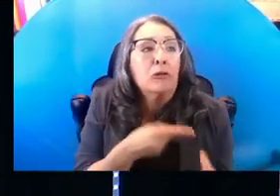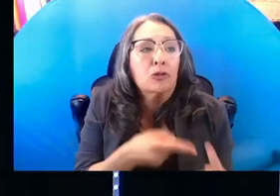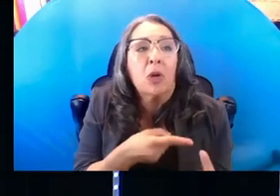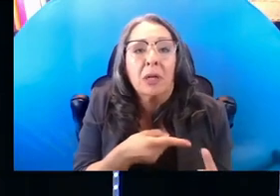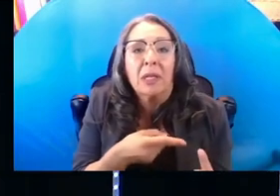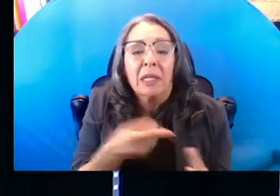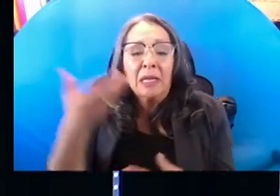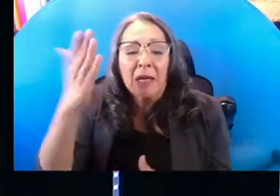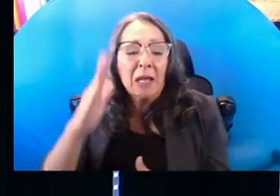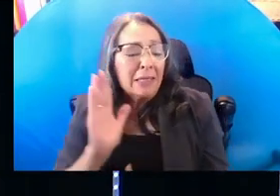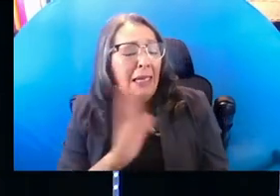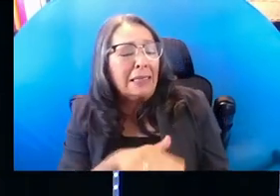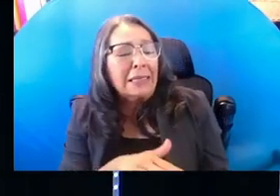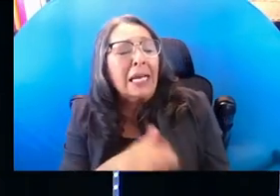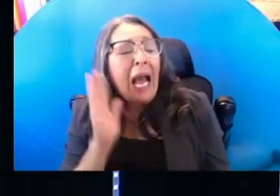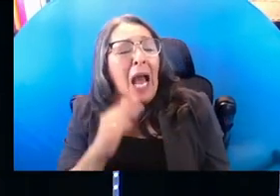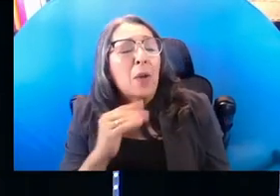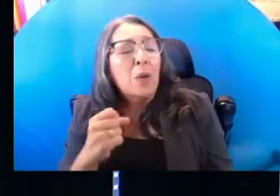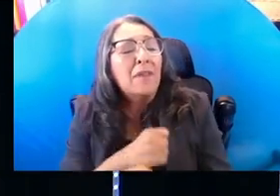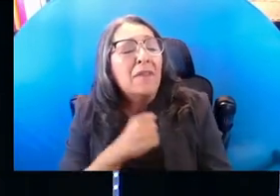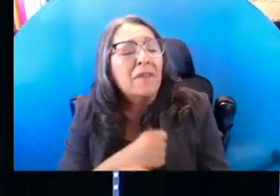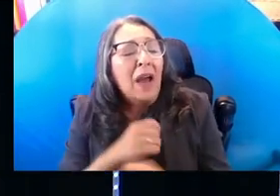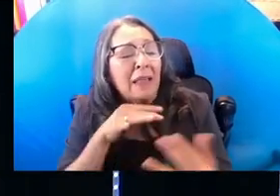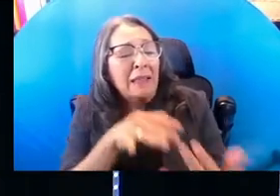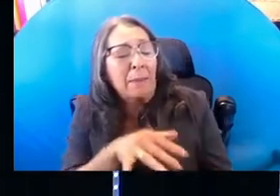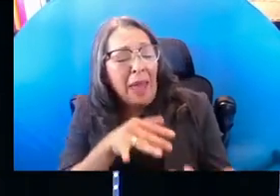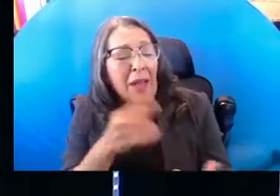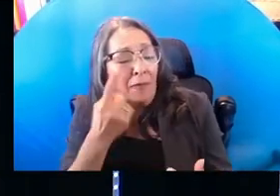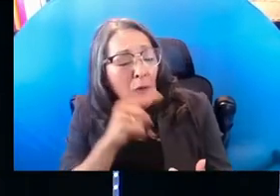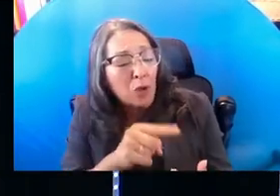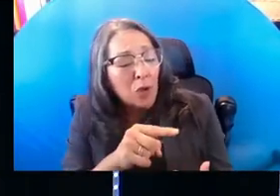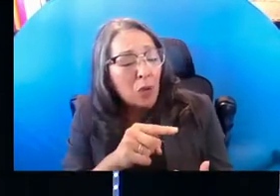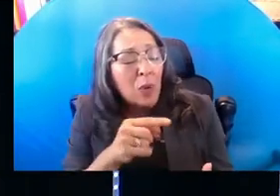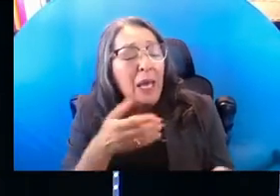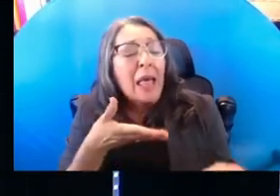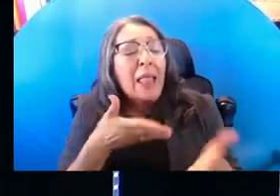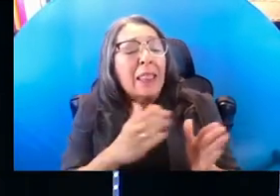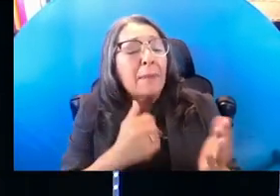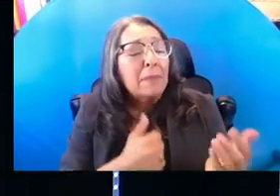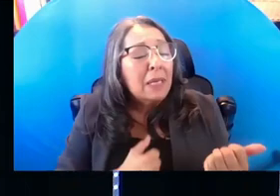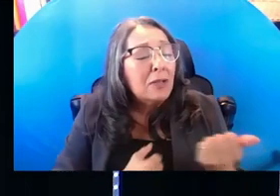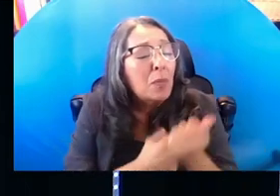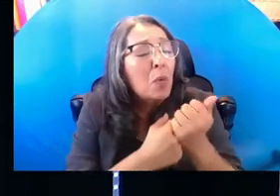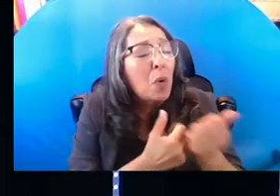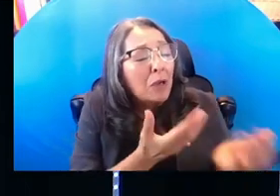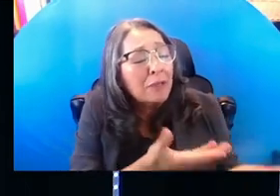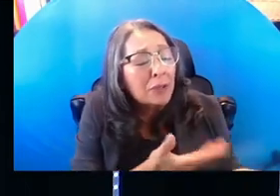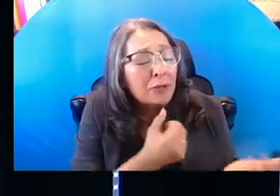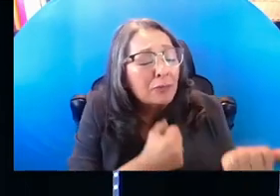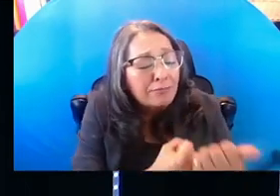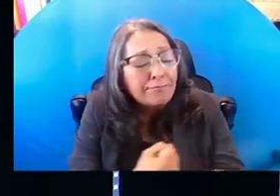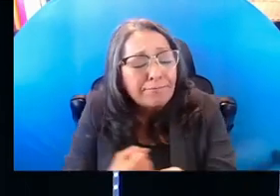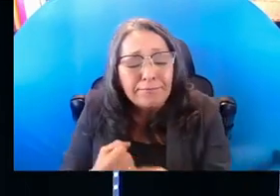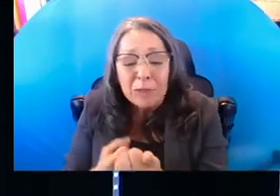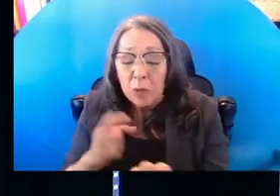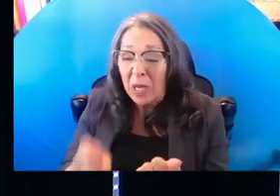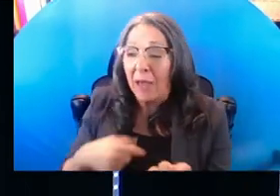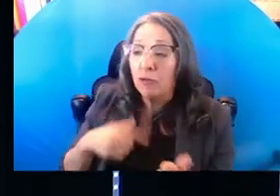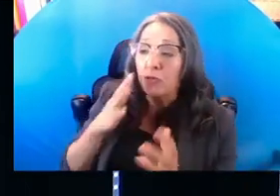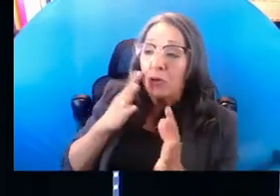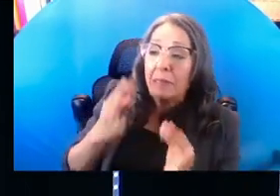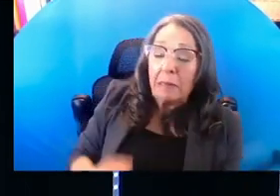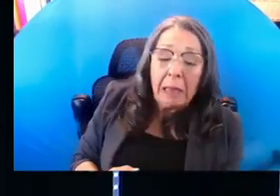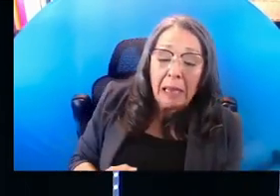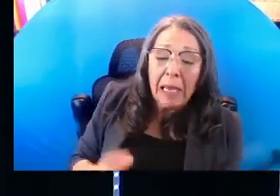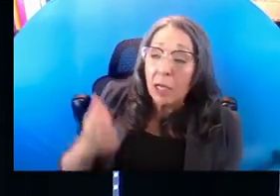this battle for you. Let me lead you. Let me carry you through this." We just have to make the choice. But just know that He